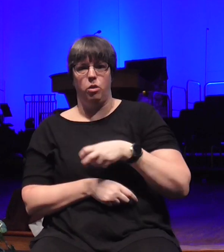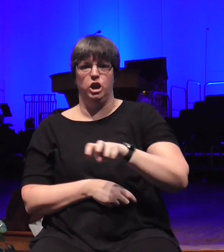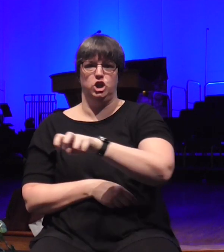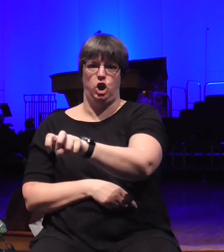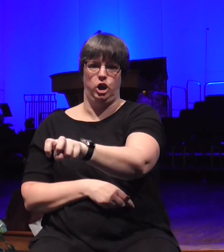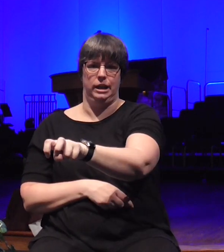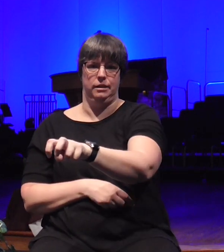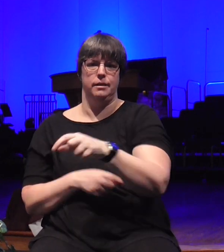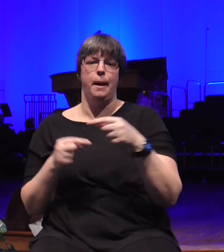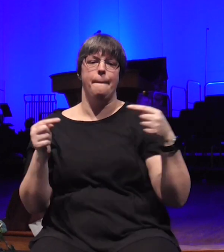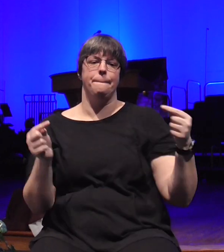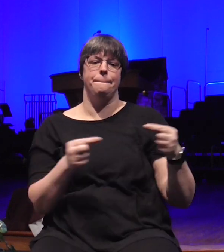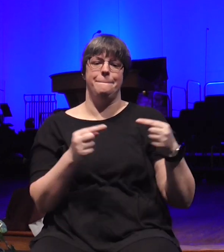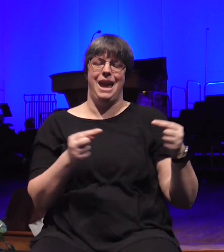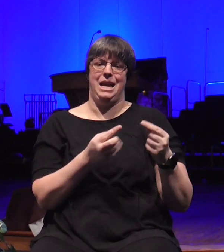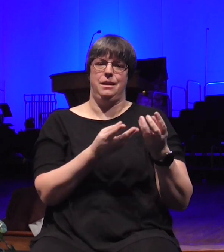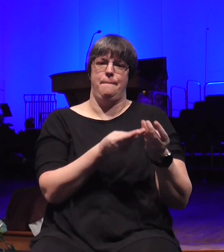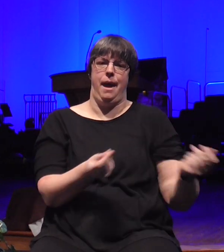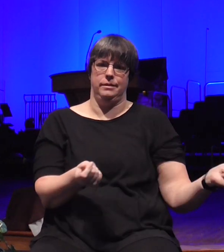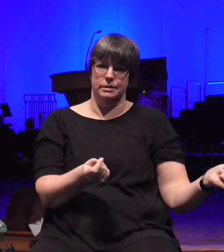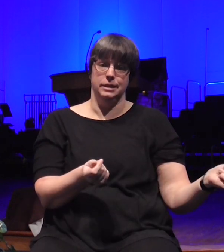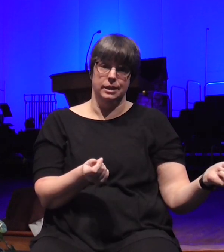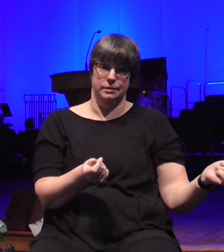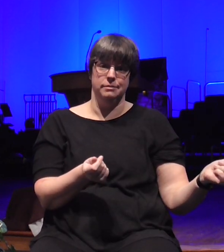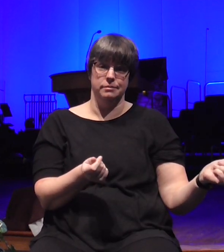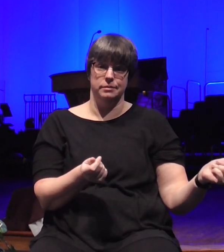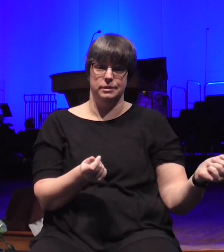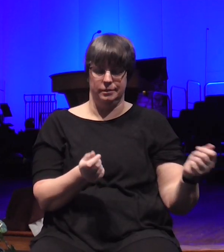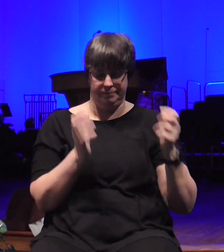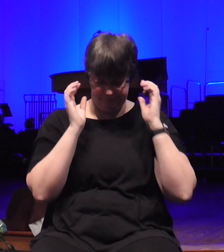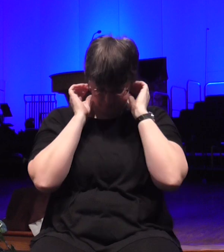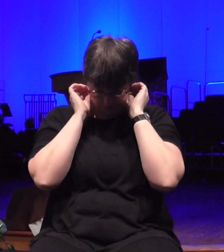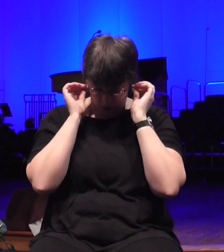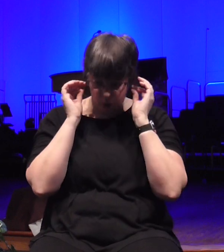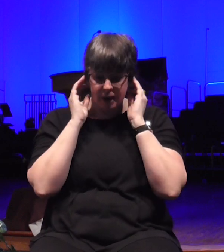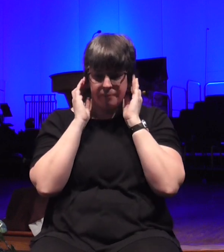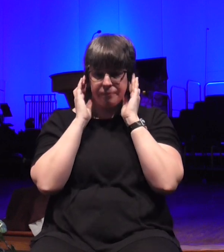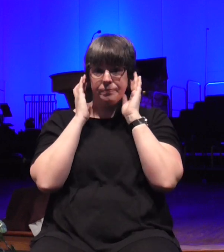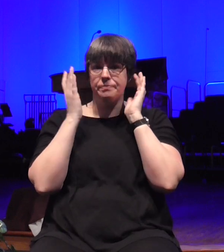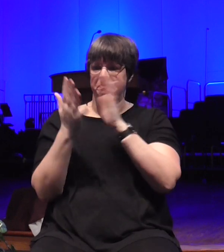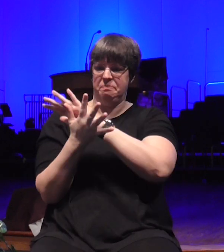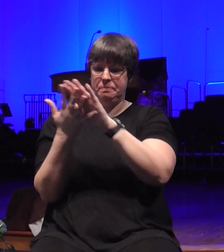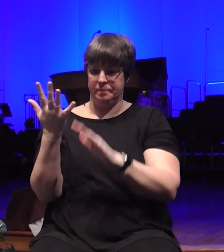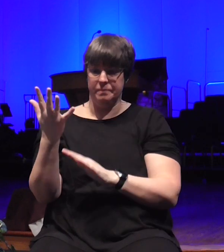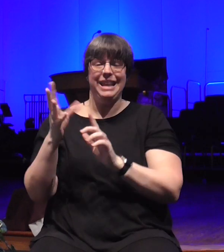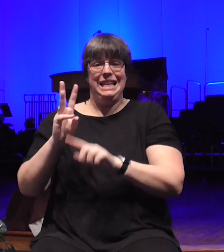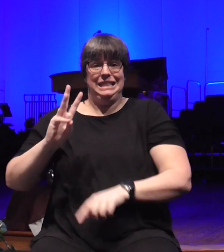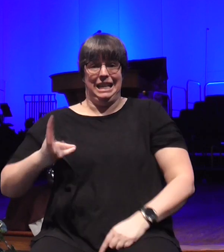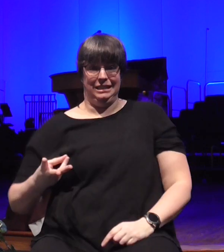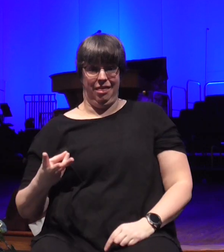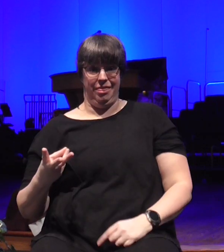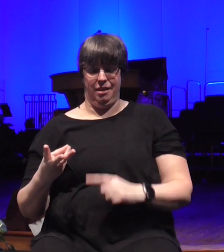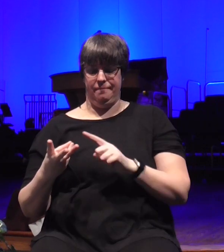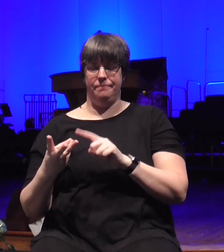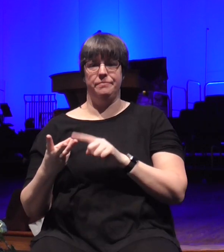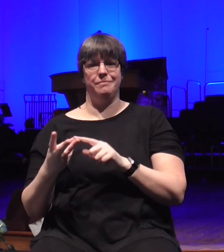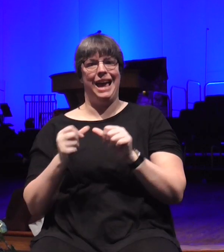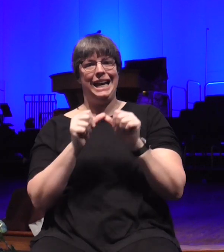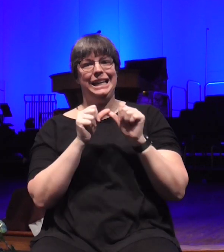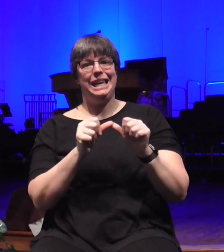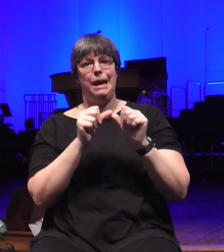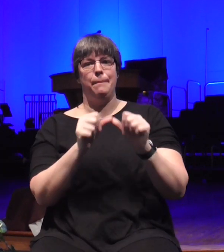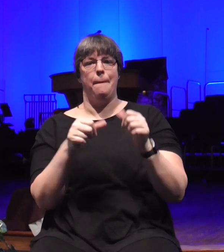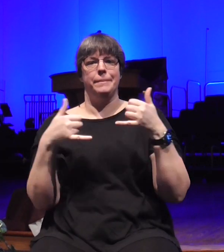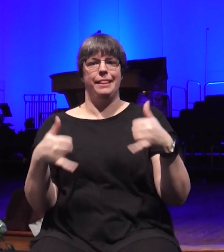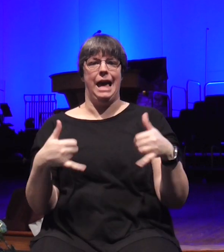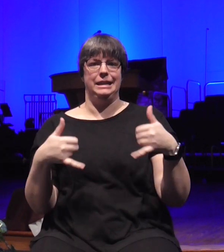Pain passes. And the sixth guidepost on the path would be keep playing. Oh,